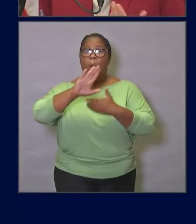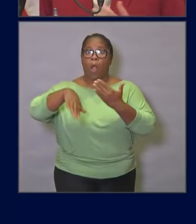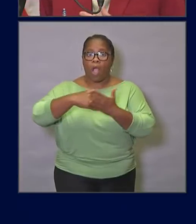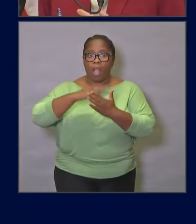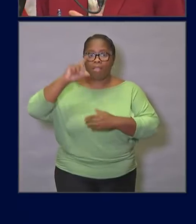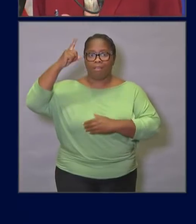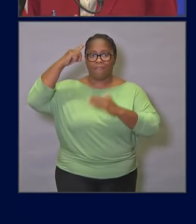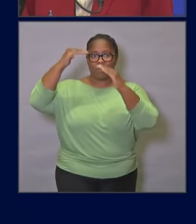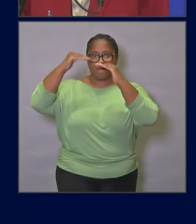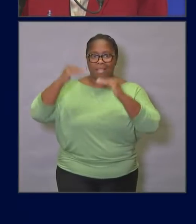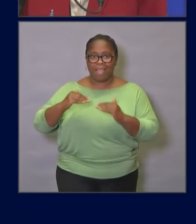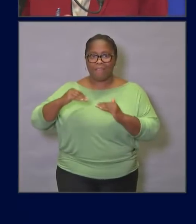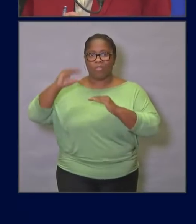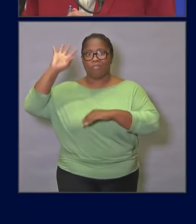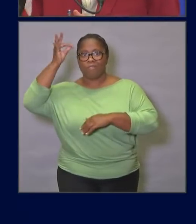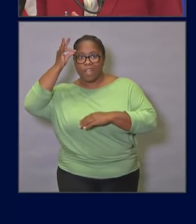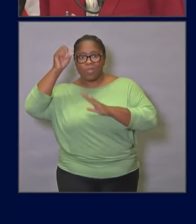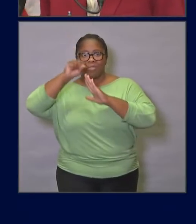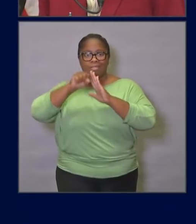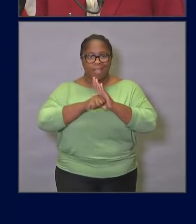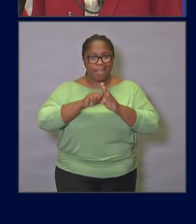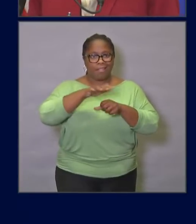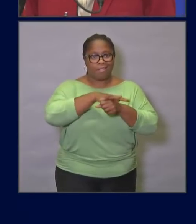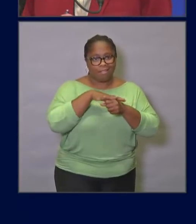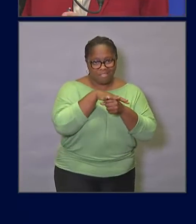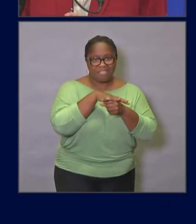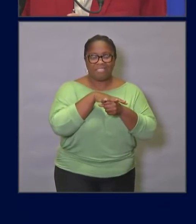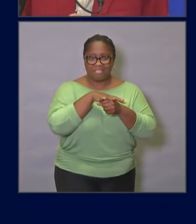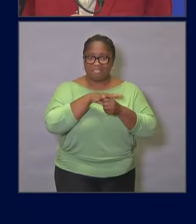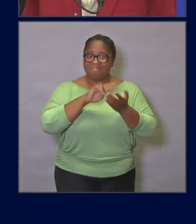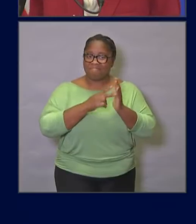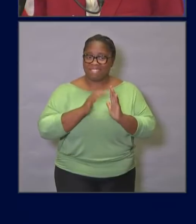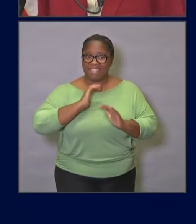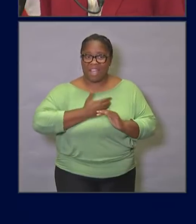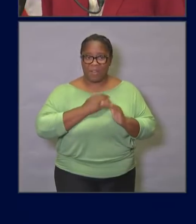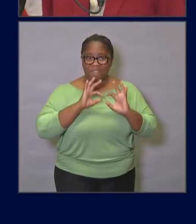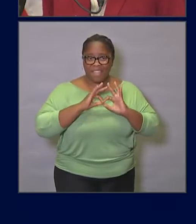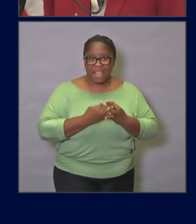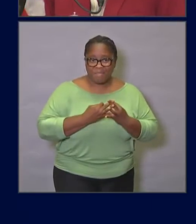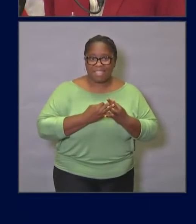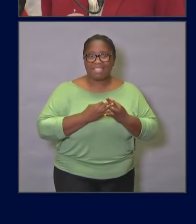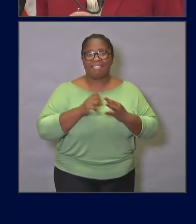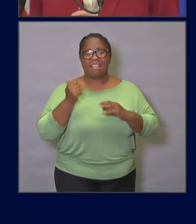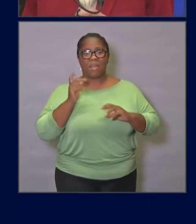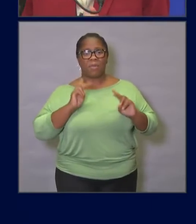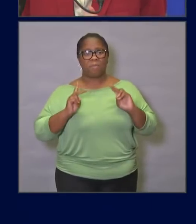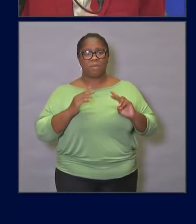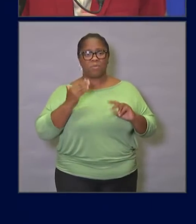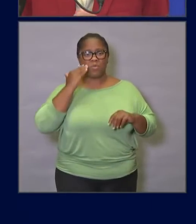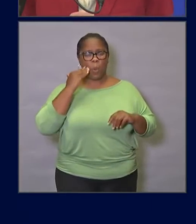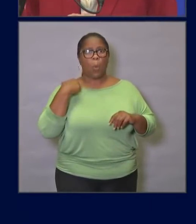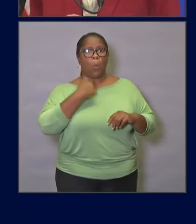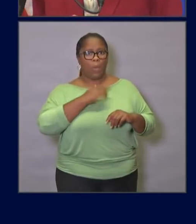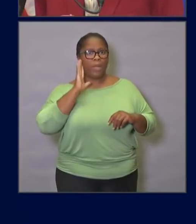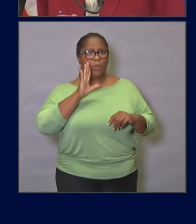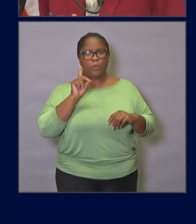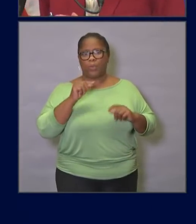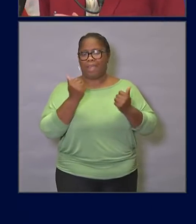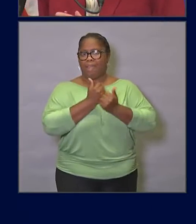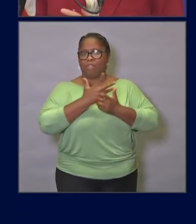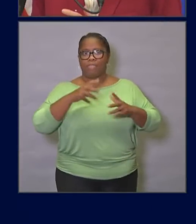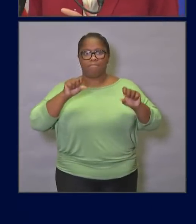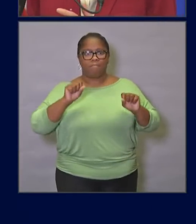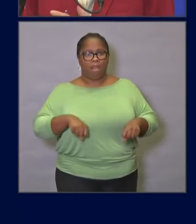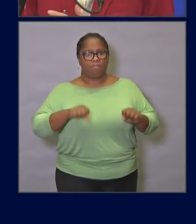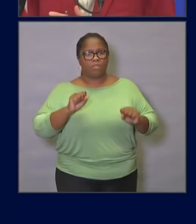including us at the county, so that our families and individuals know that we're going to do everything we can to make